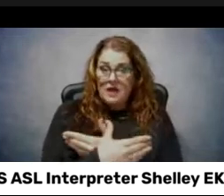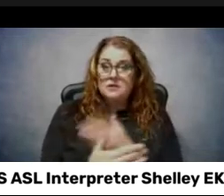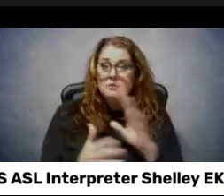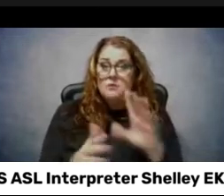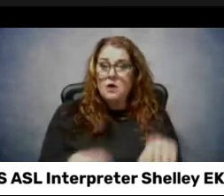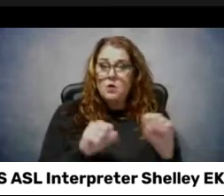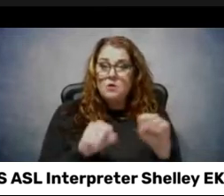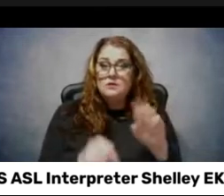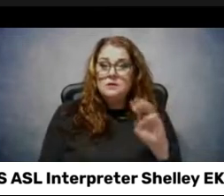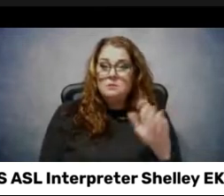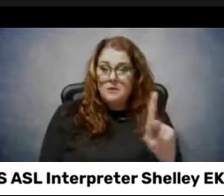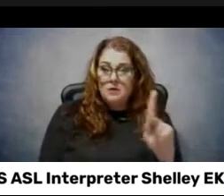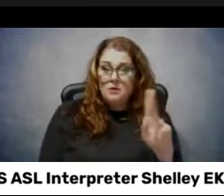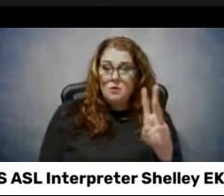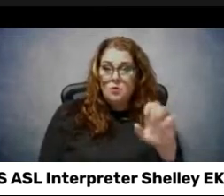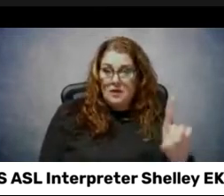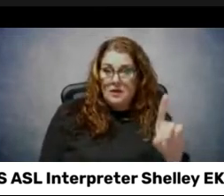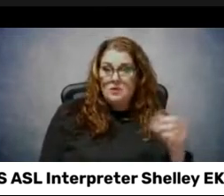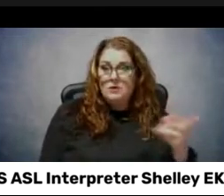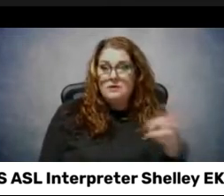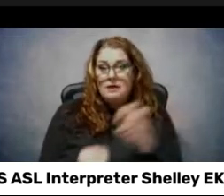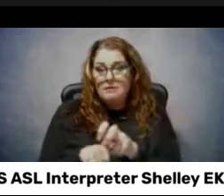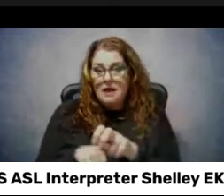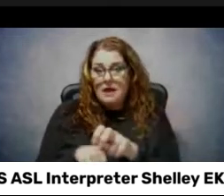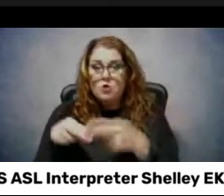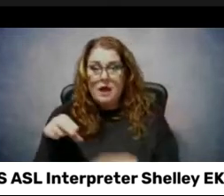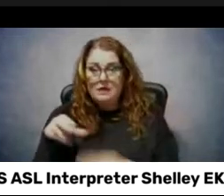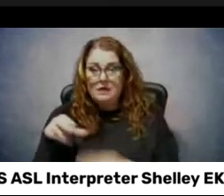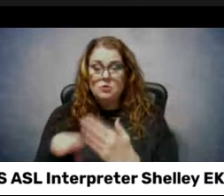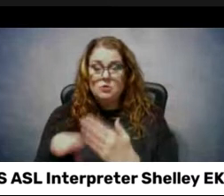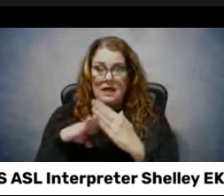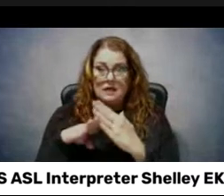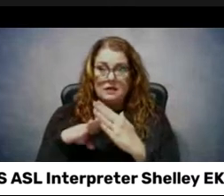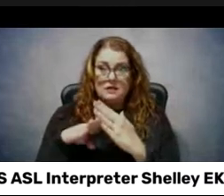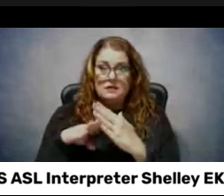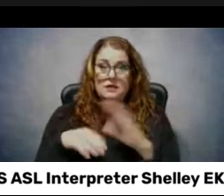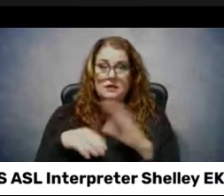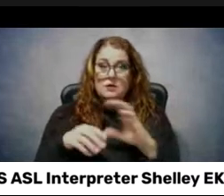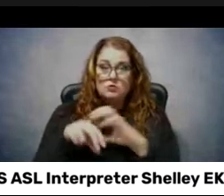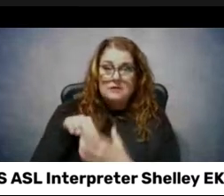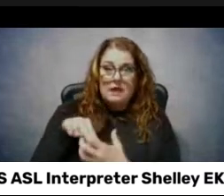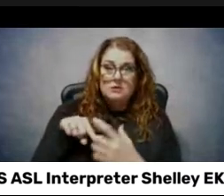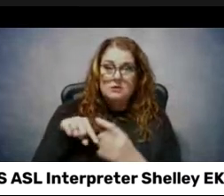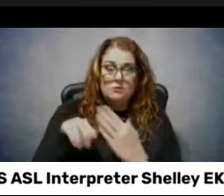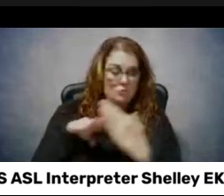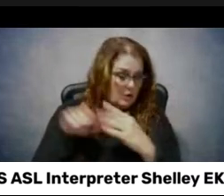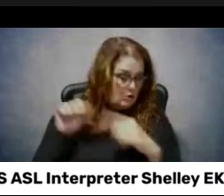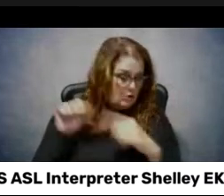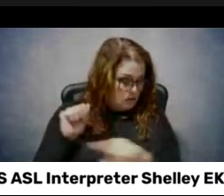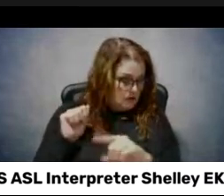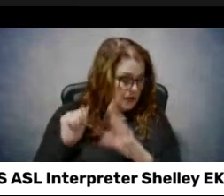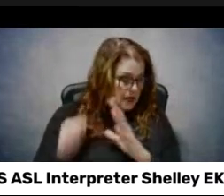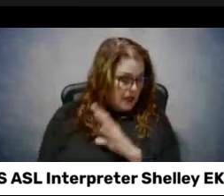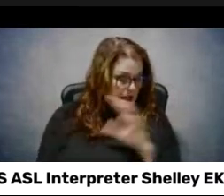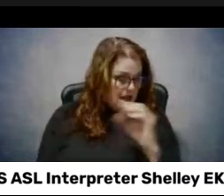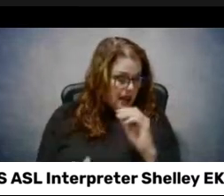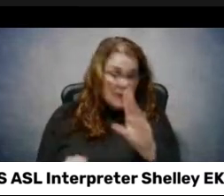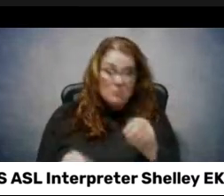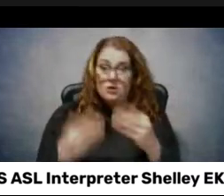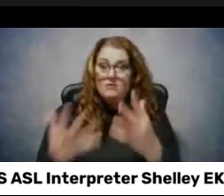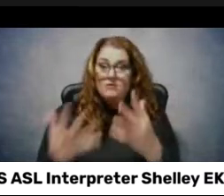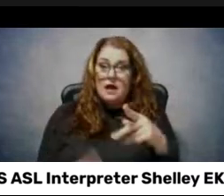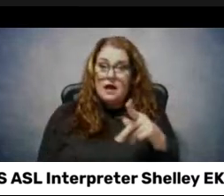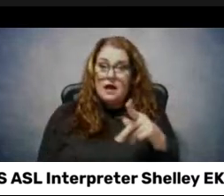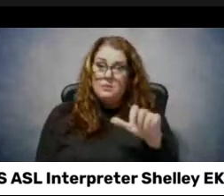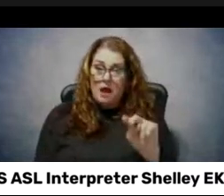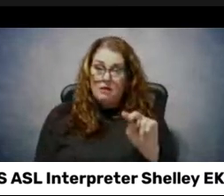planting milkweed on which monarchs lay their eggs, protect their chrysalis from predators, and provide pollen